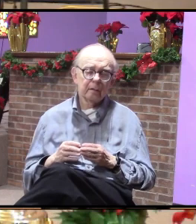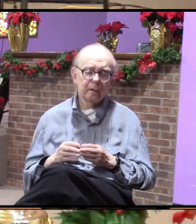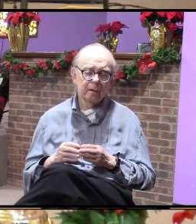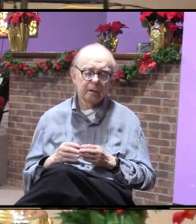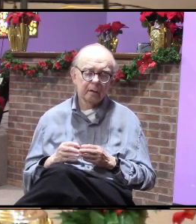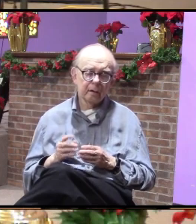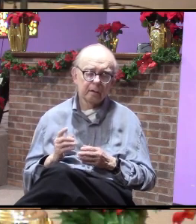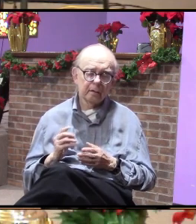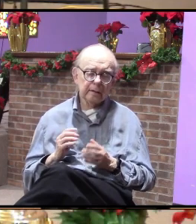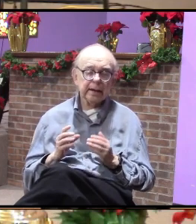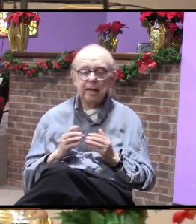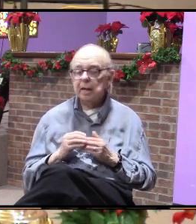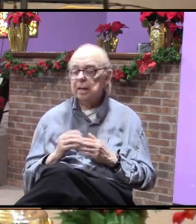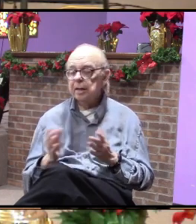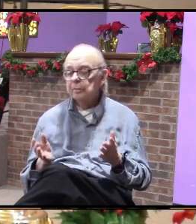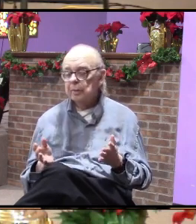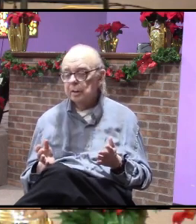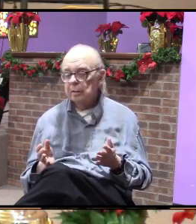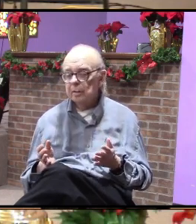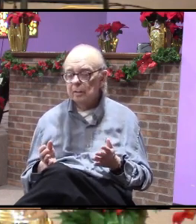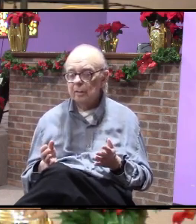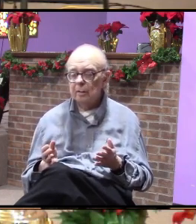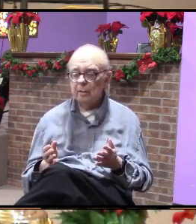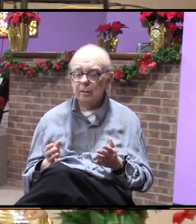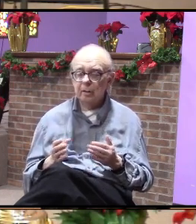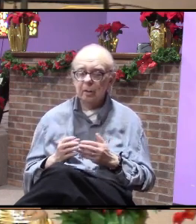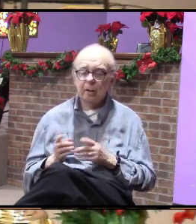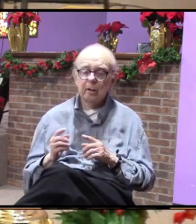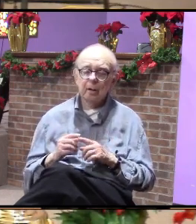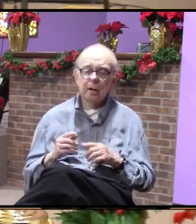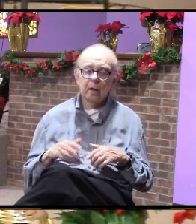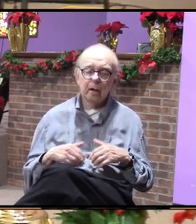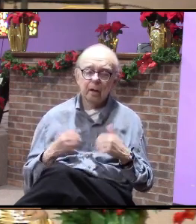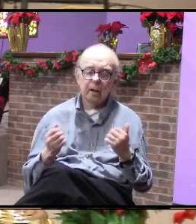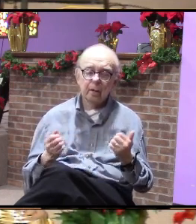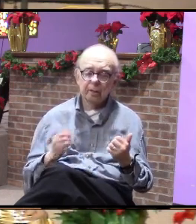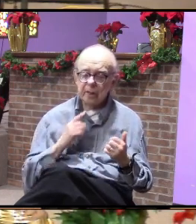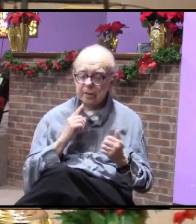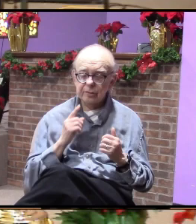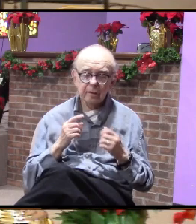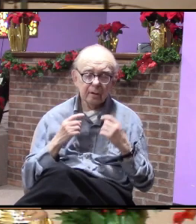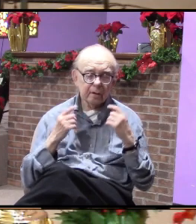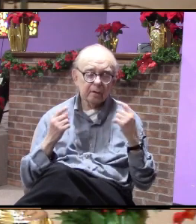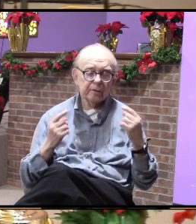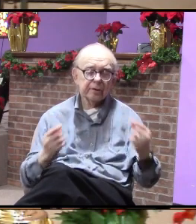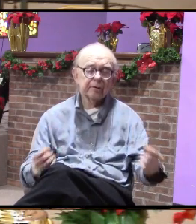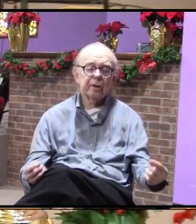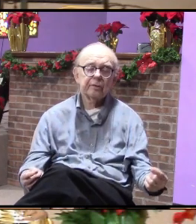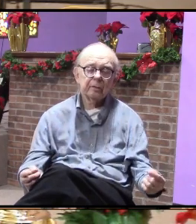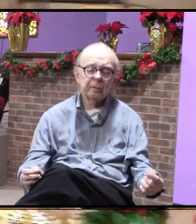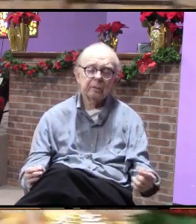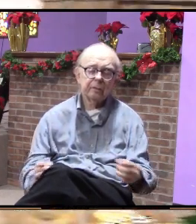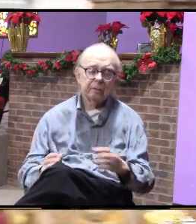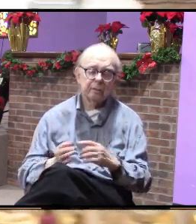And what does it lead? It leads us to a life that's flourishing.